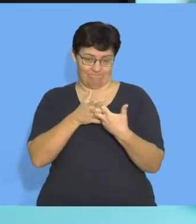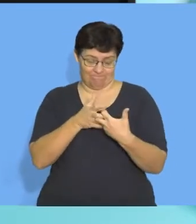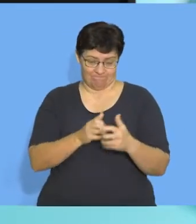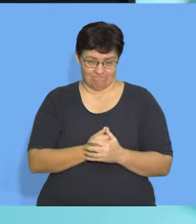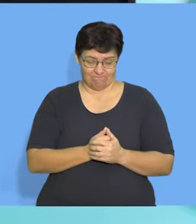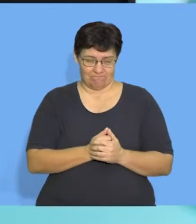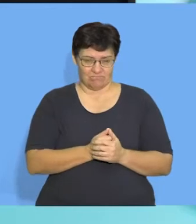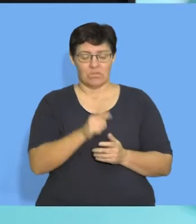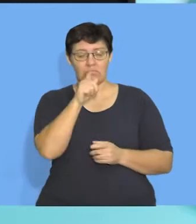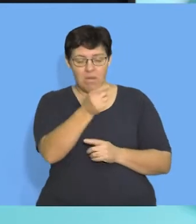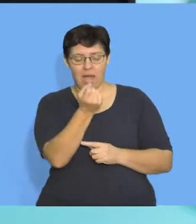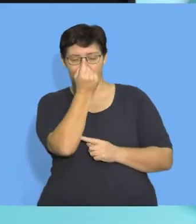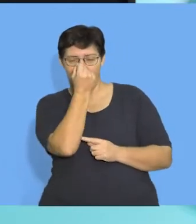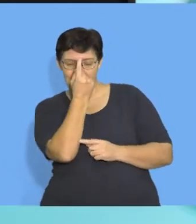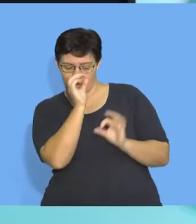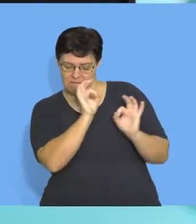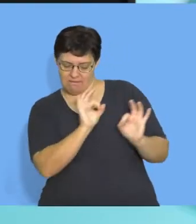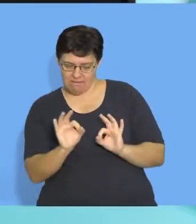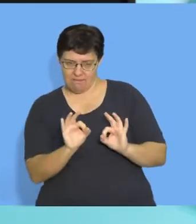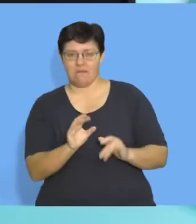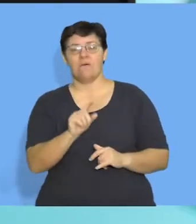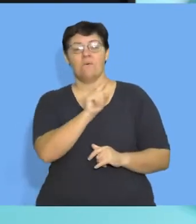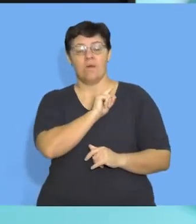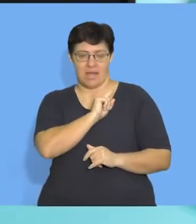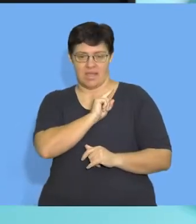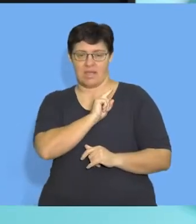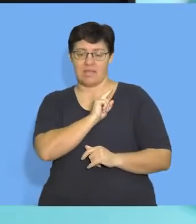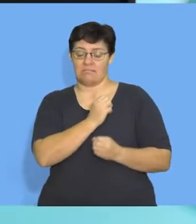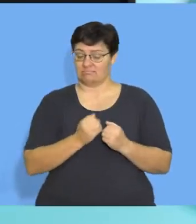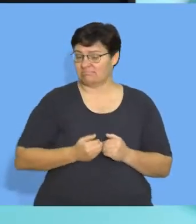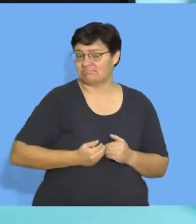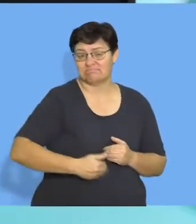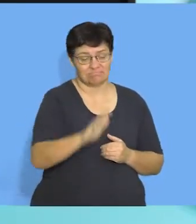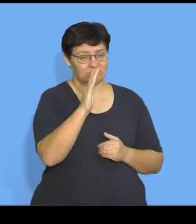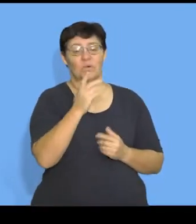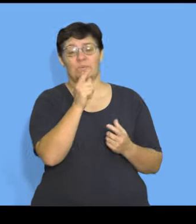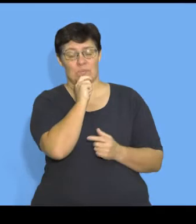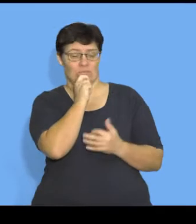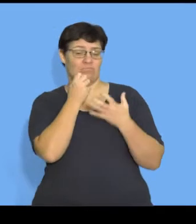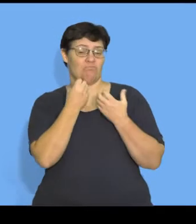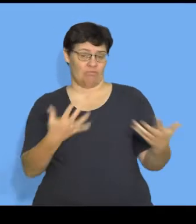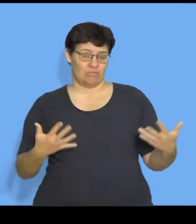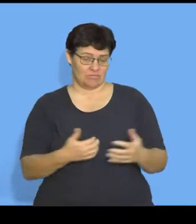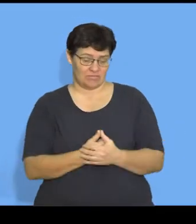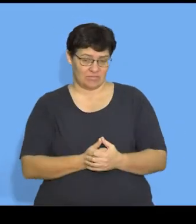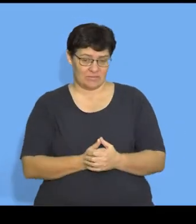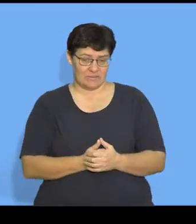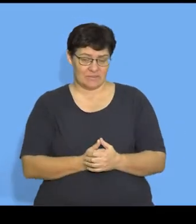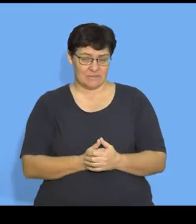make sure we get them down because we're going to use them lots in our science careers. So,